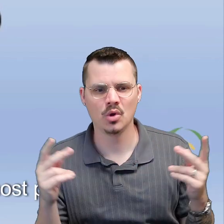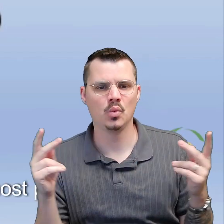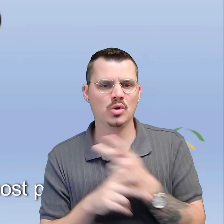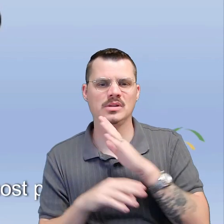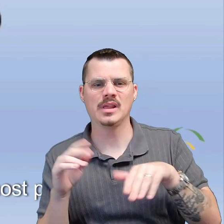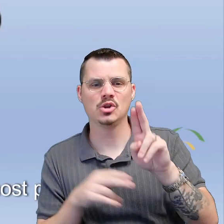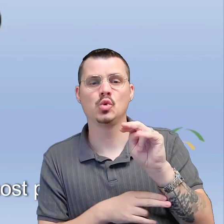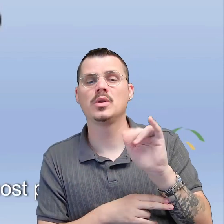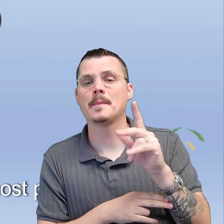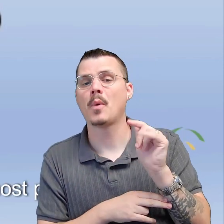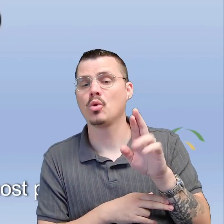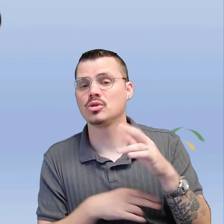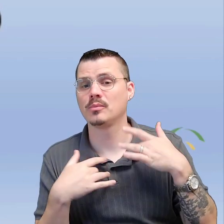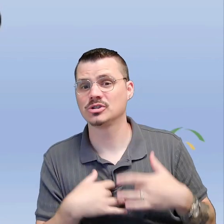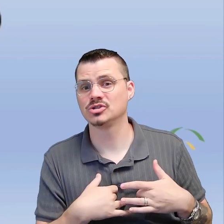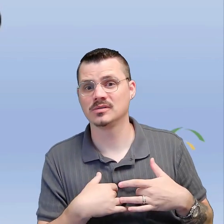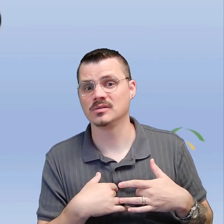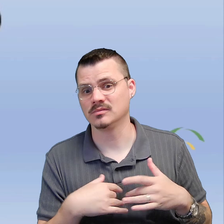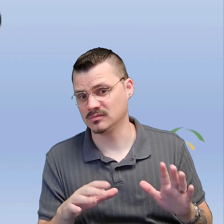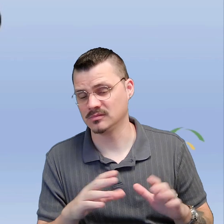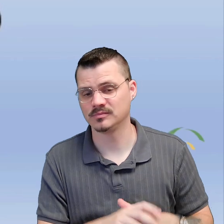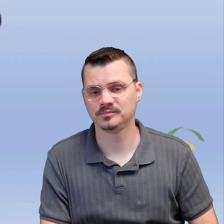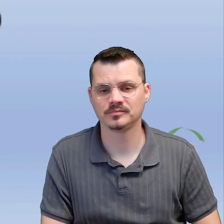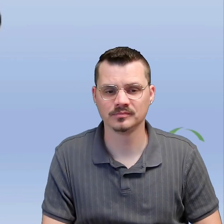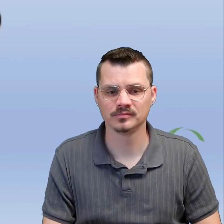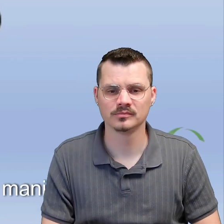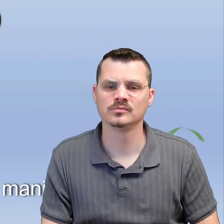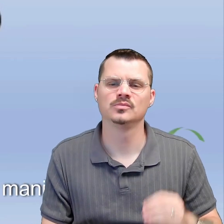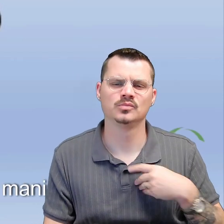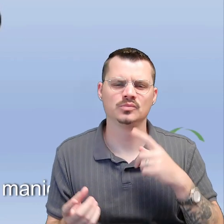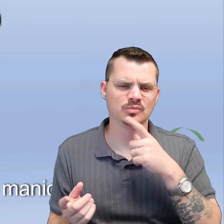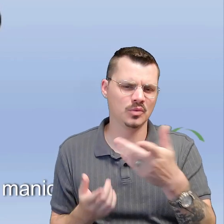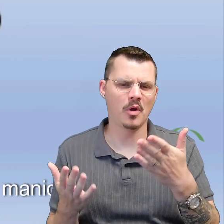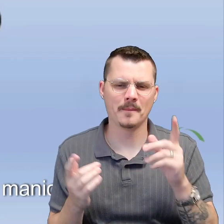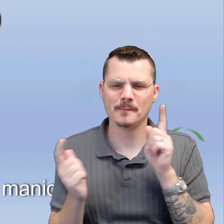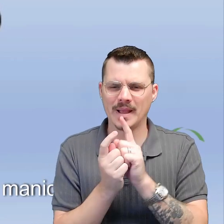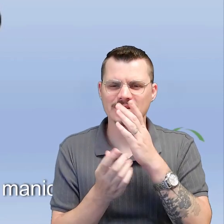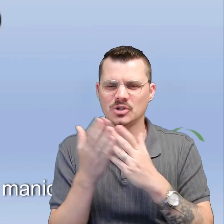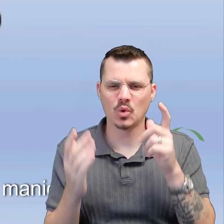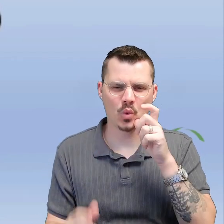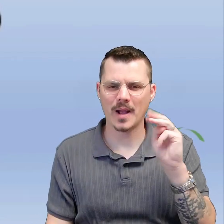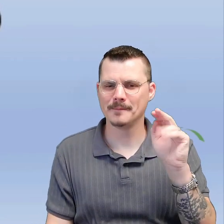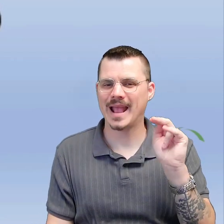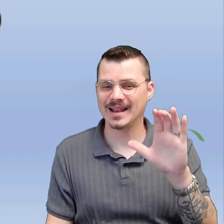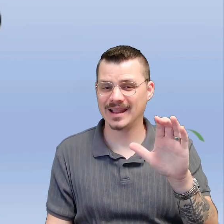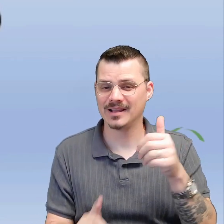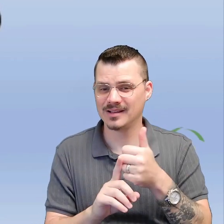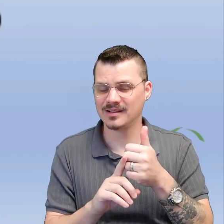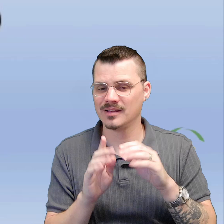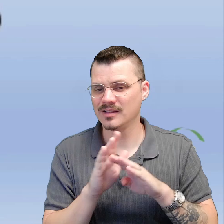unipolar depression for the most part. So we've probably all met somebody who's manic.